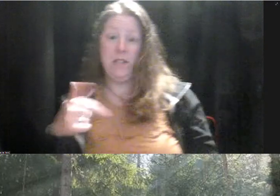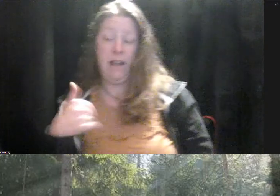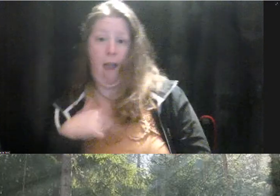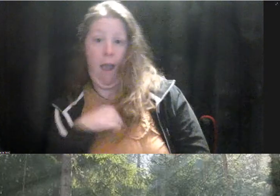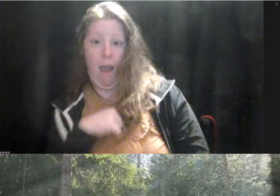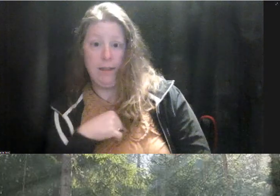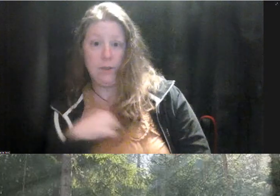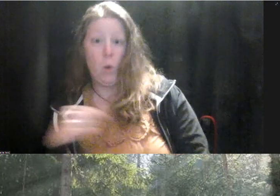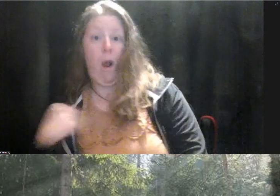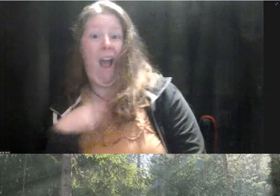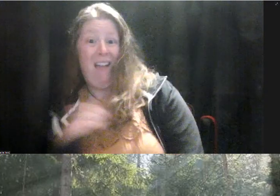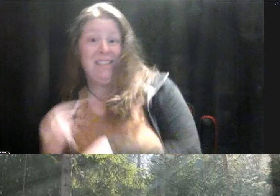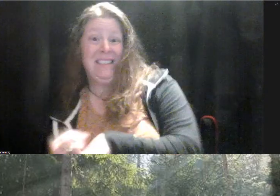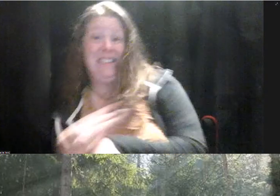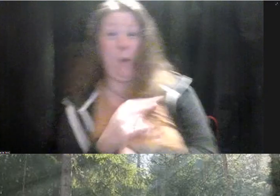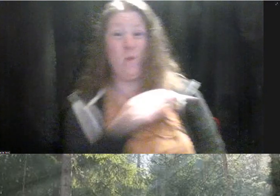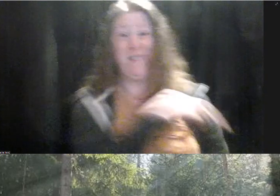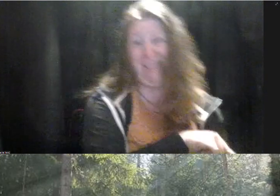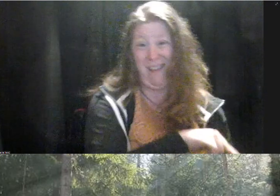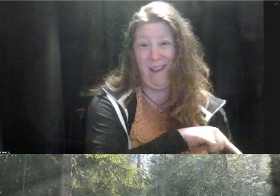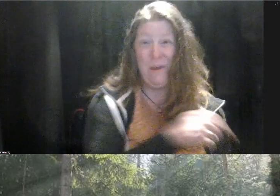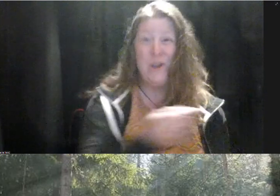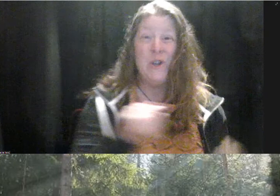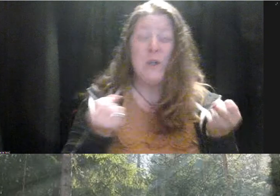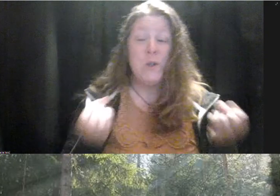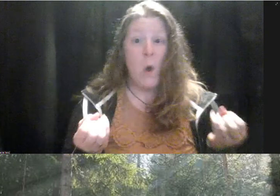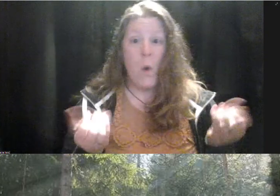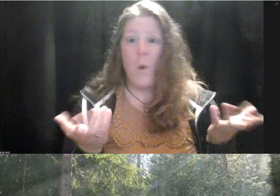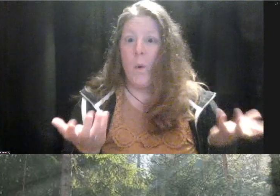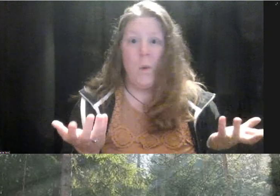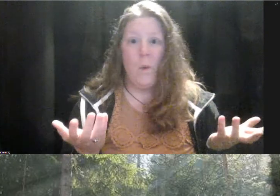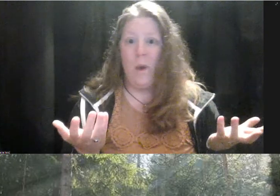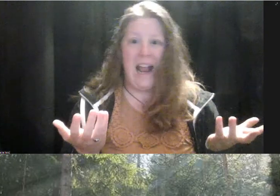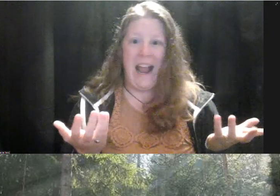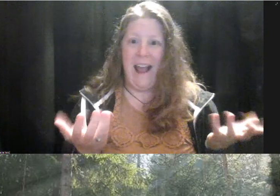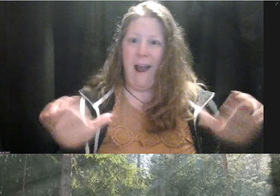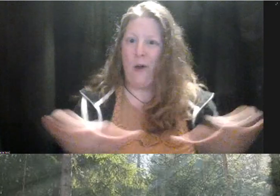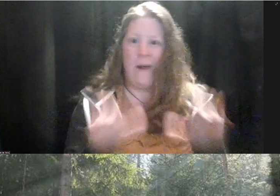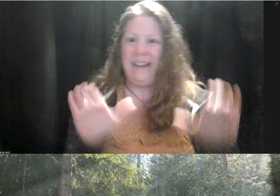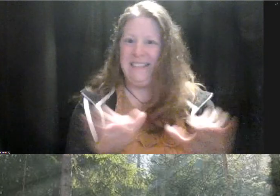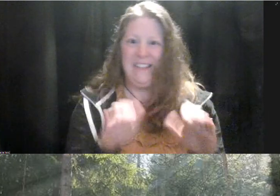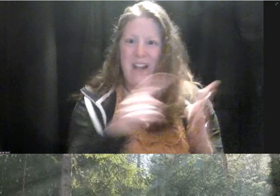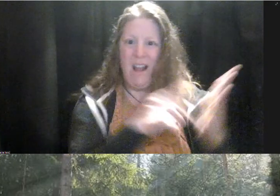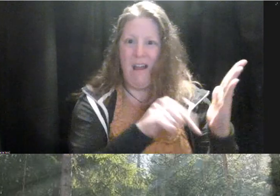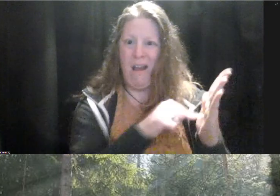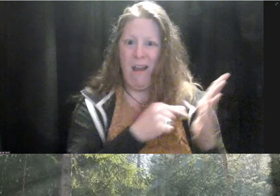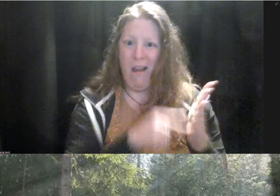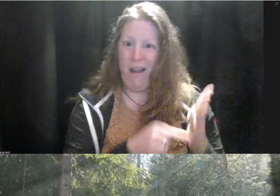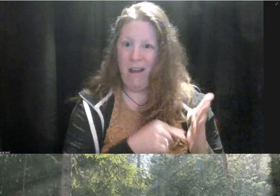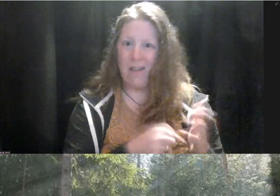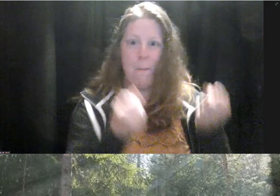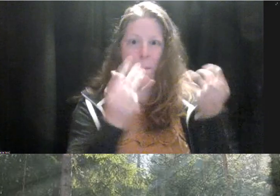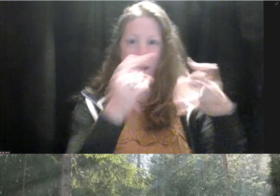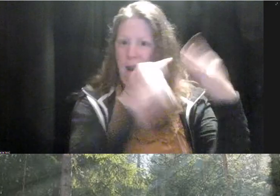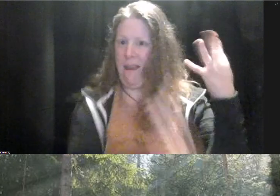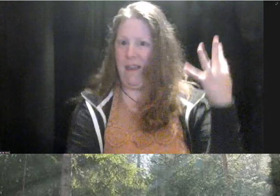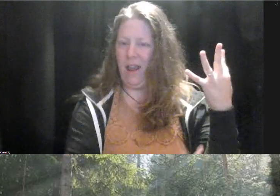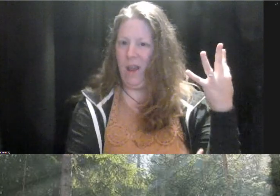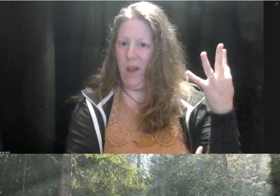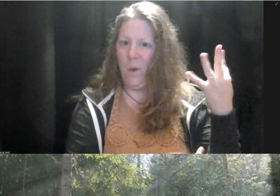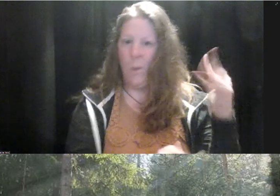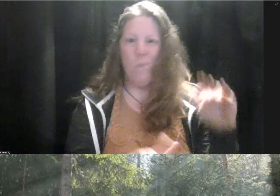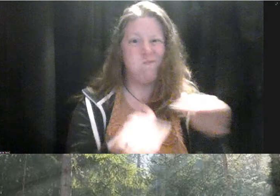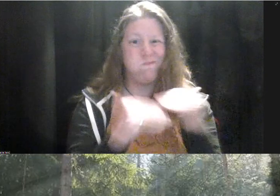with us for programming. So ours can't expose them and they can't expose us. So how do we do camp if we